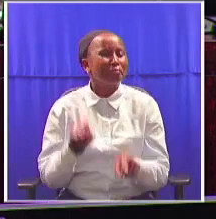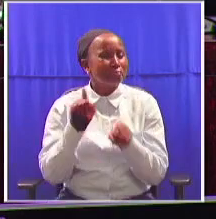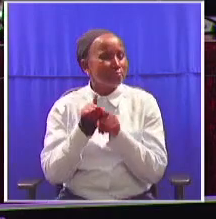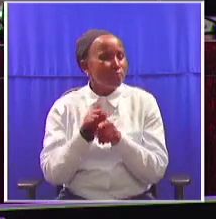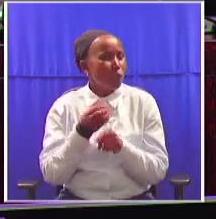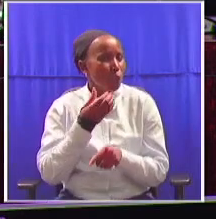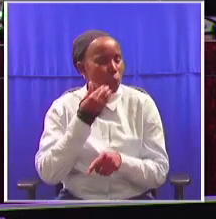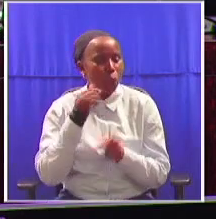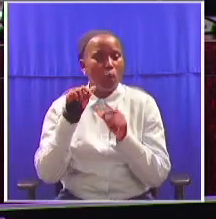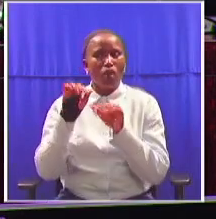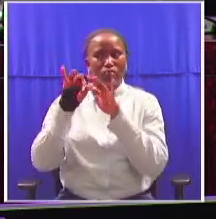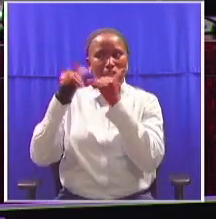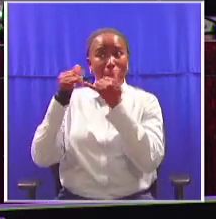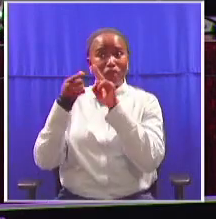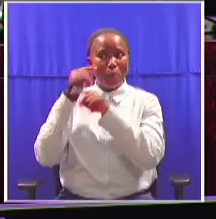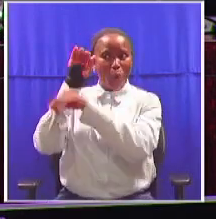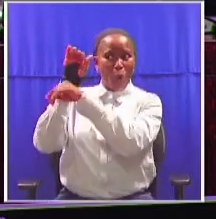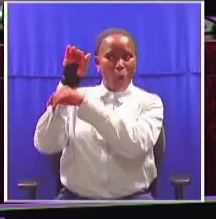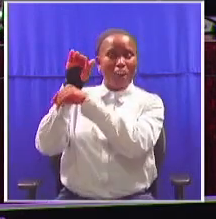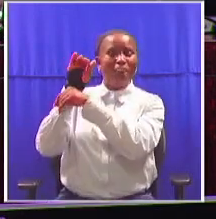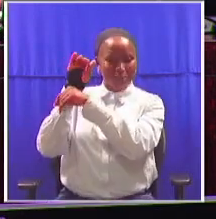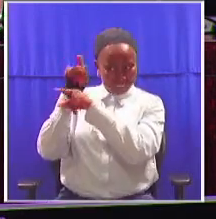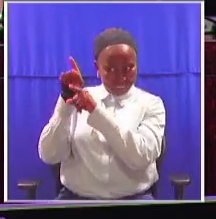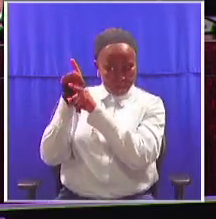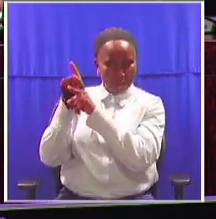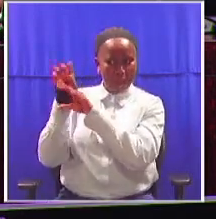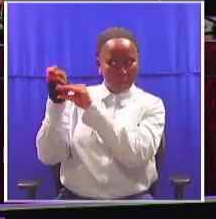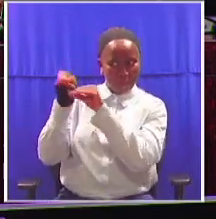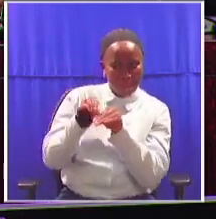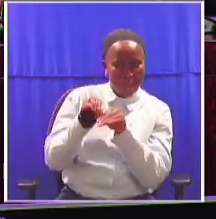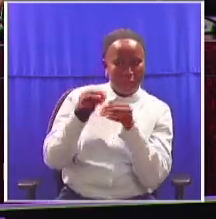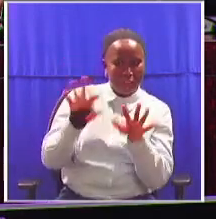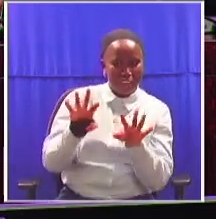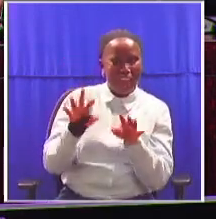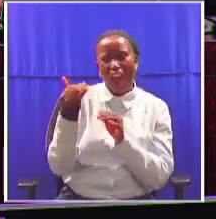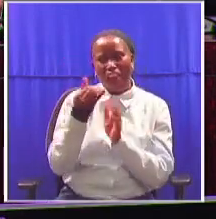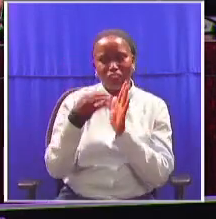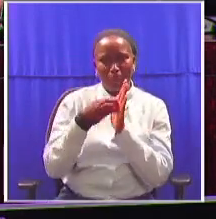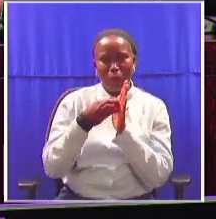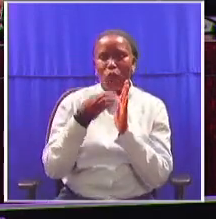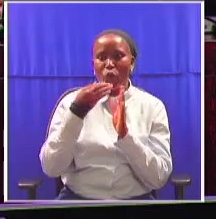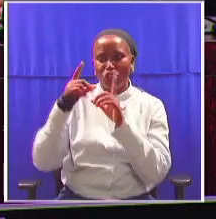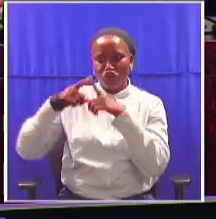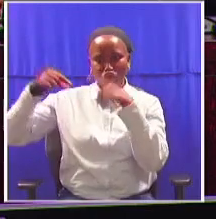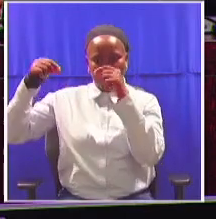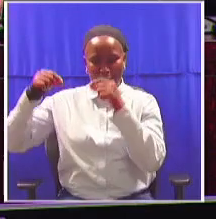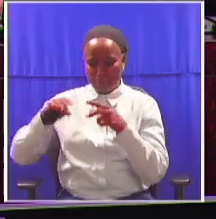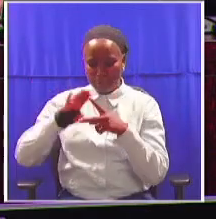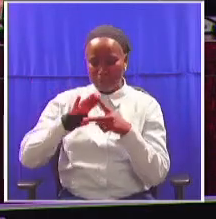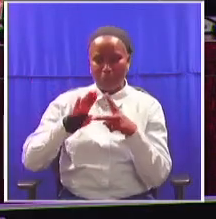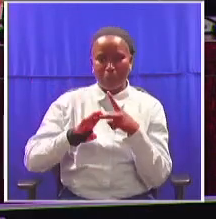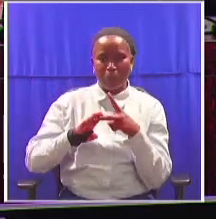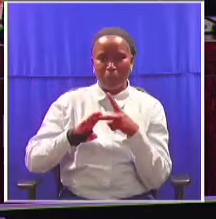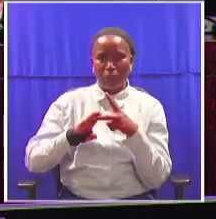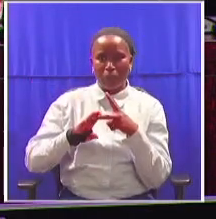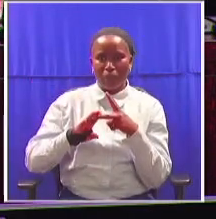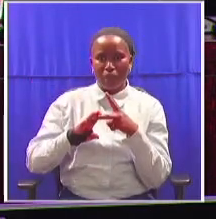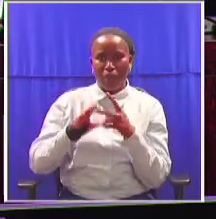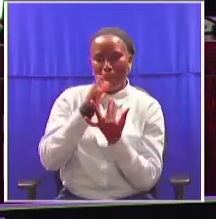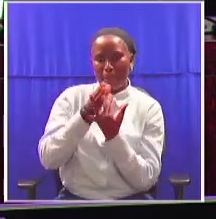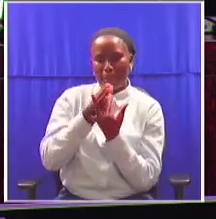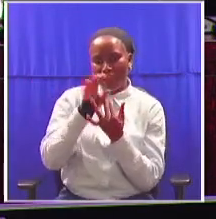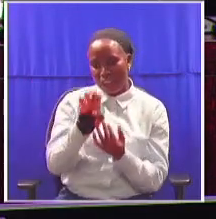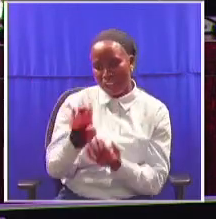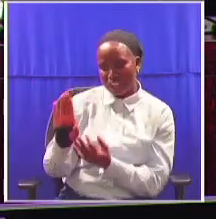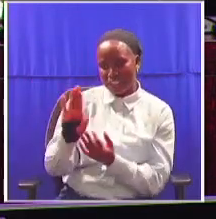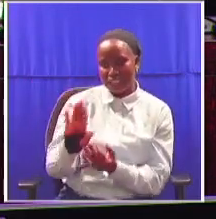as well. From as far afield as China, from as far afield as the Middle East, the United